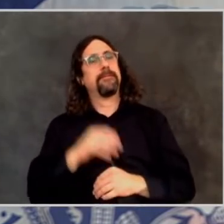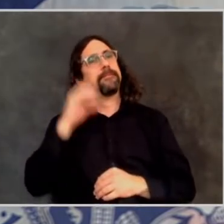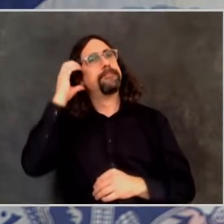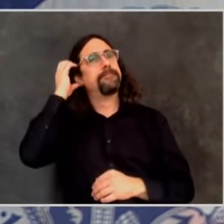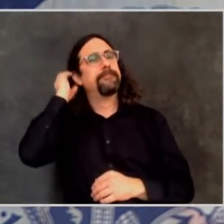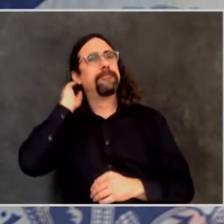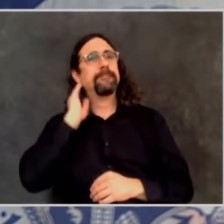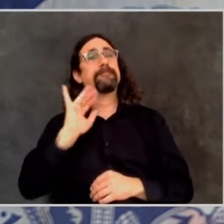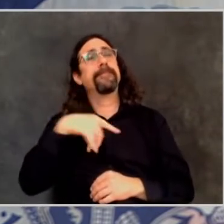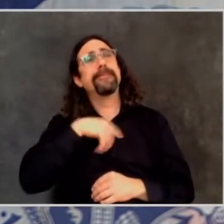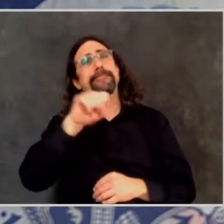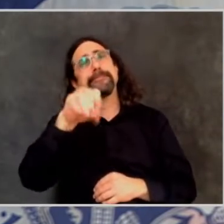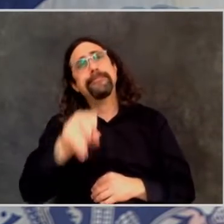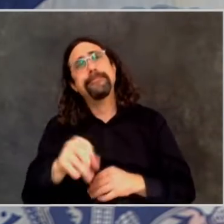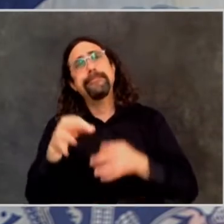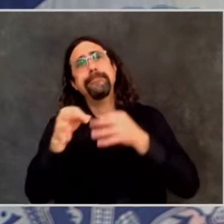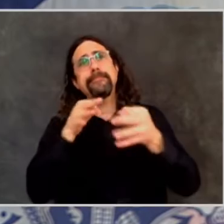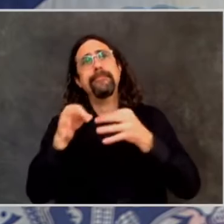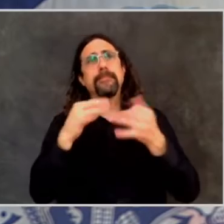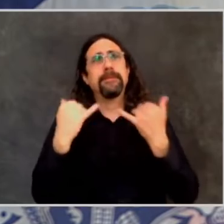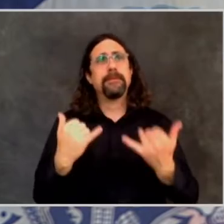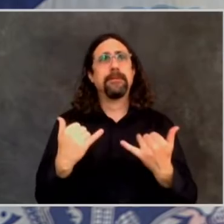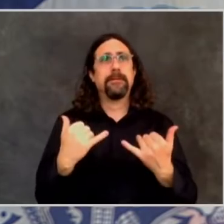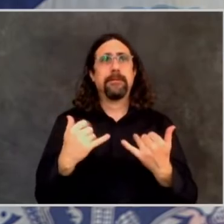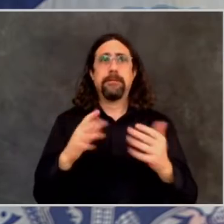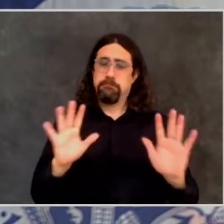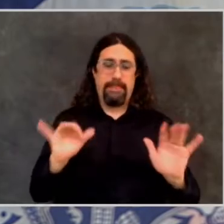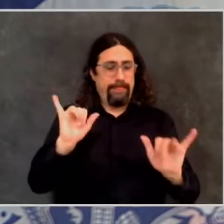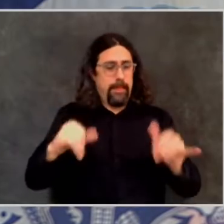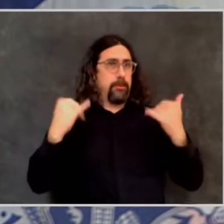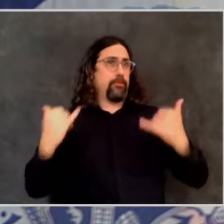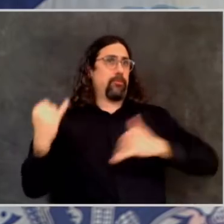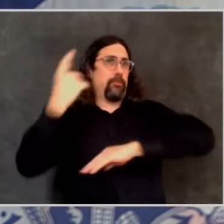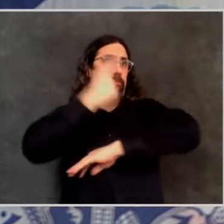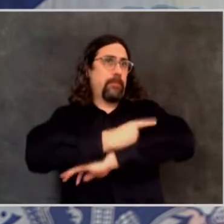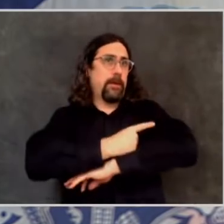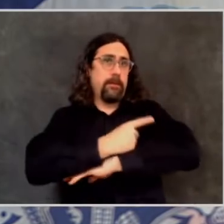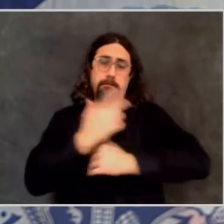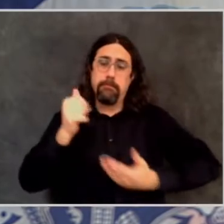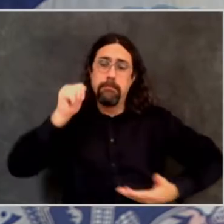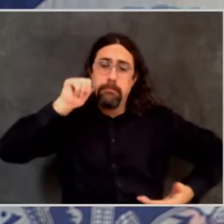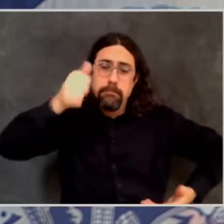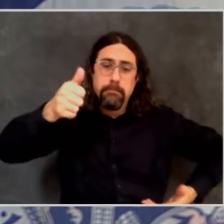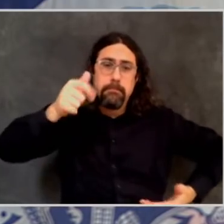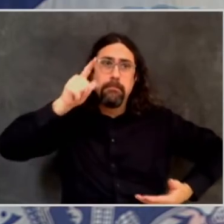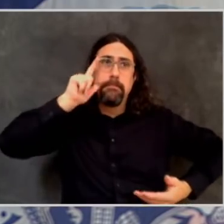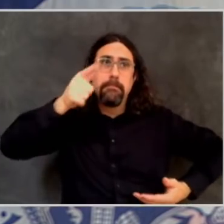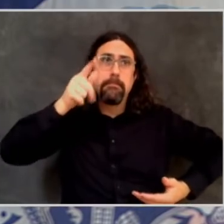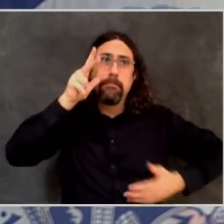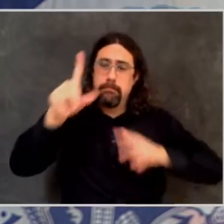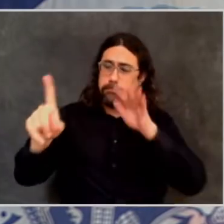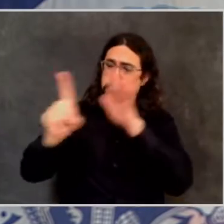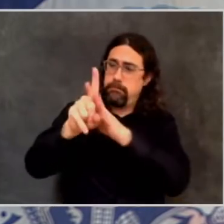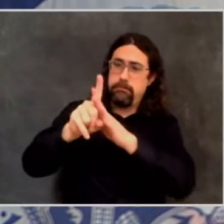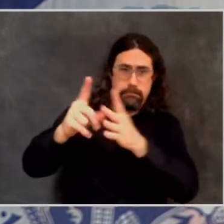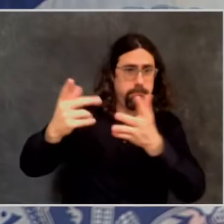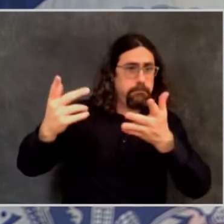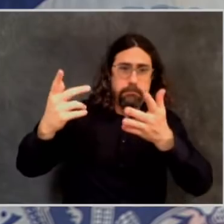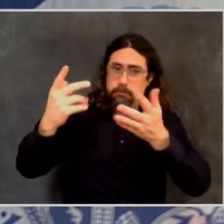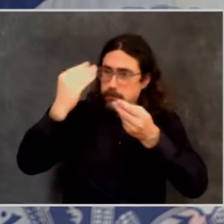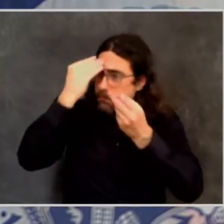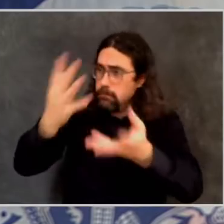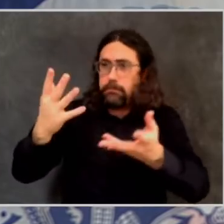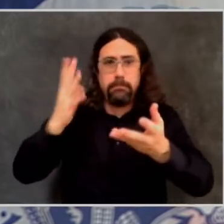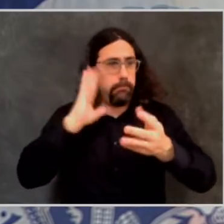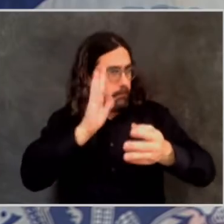update people. As we take into account those home deaths, I think those will probably add something to the disparity. I don't know that yet, but I